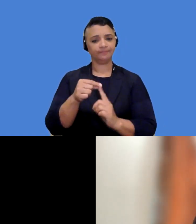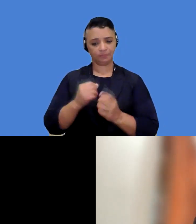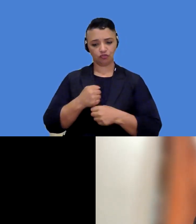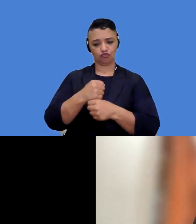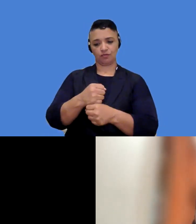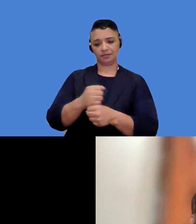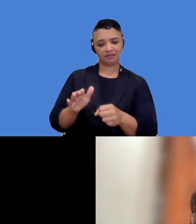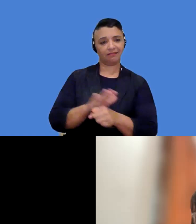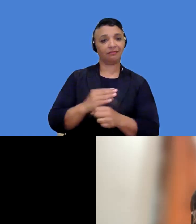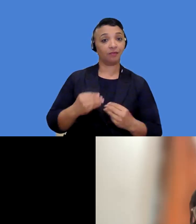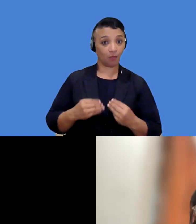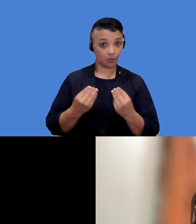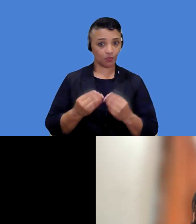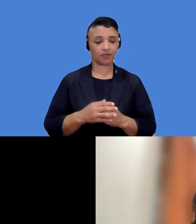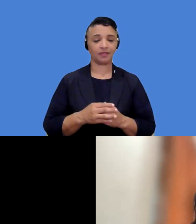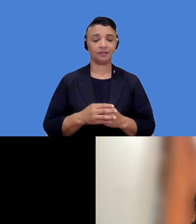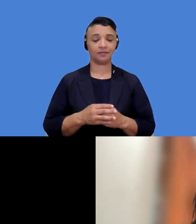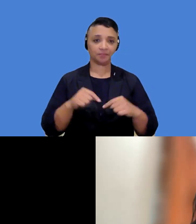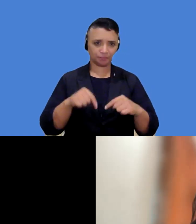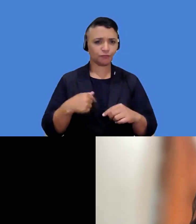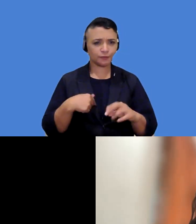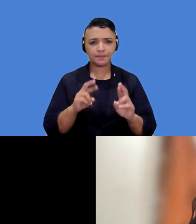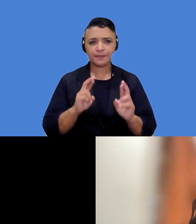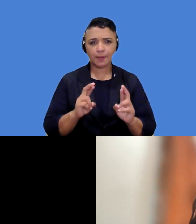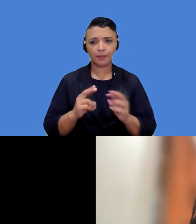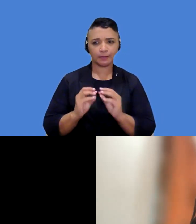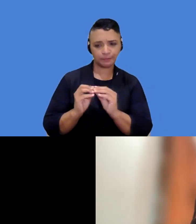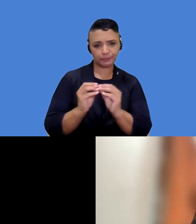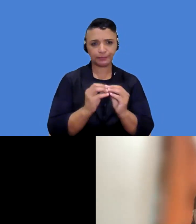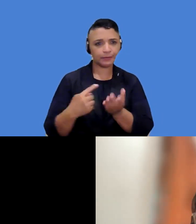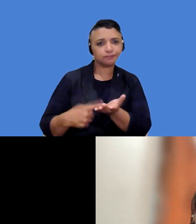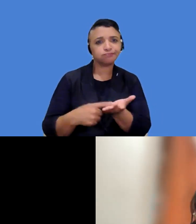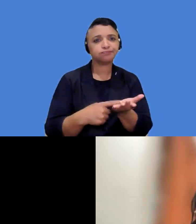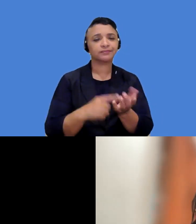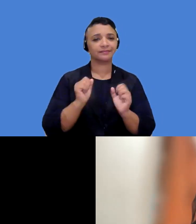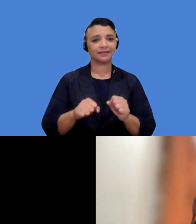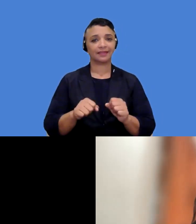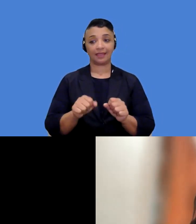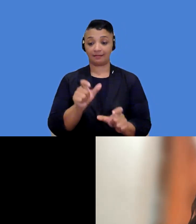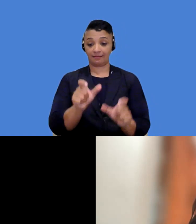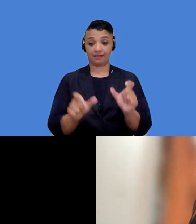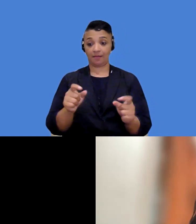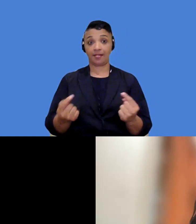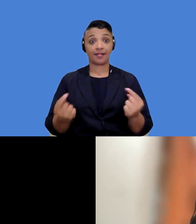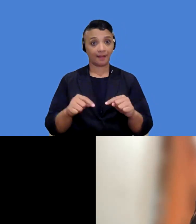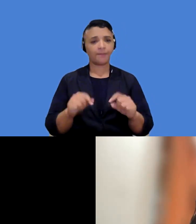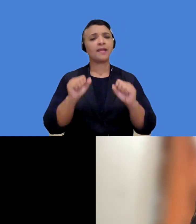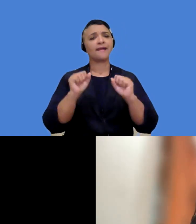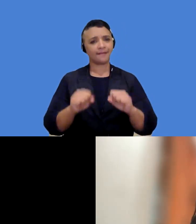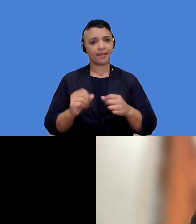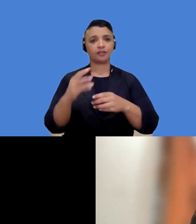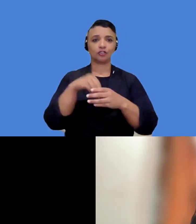hope that through our discussions today, we're able to encourage our participants to engage in the